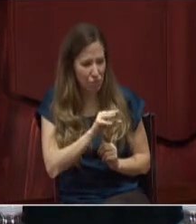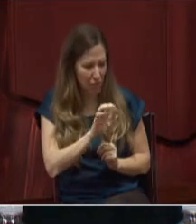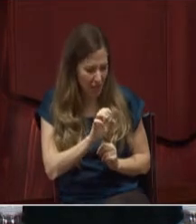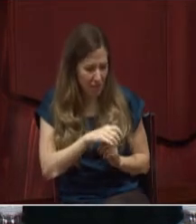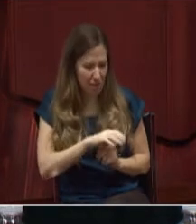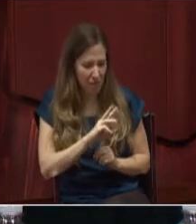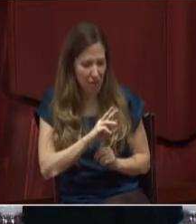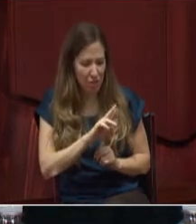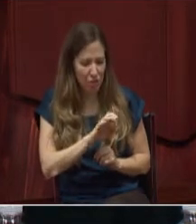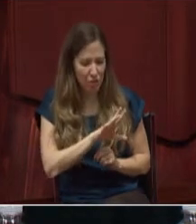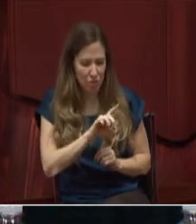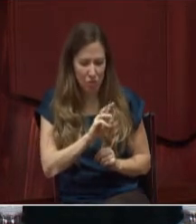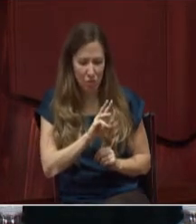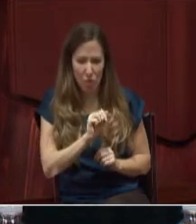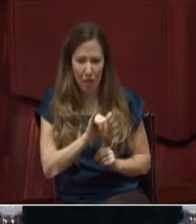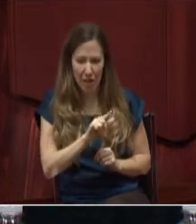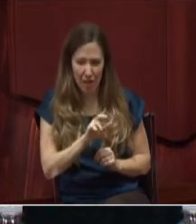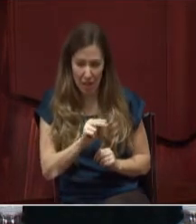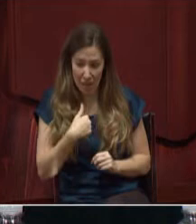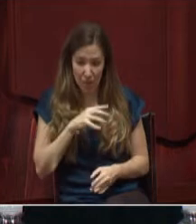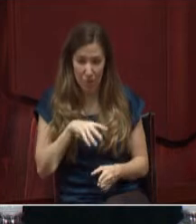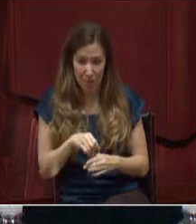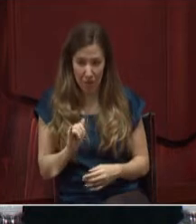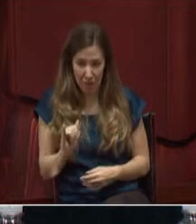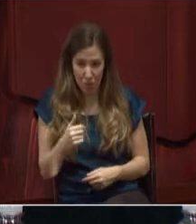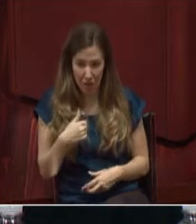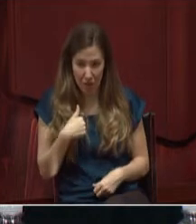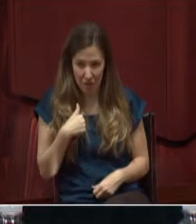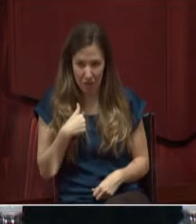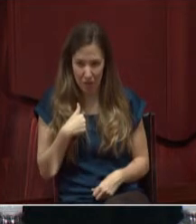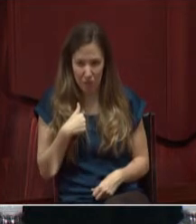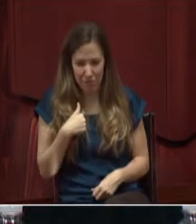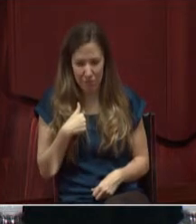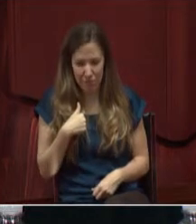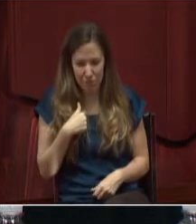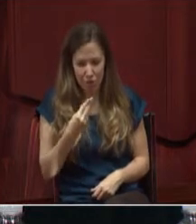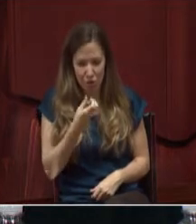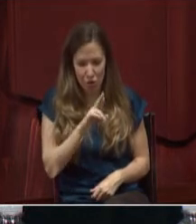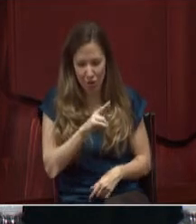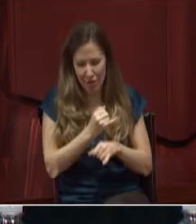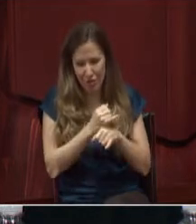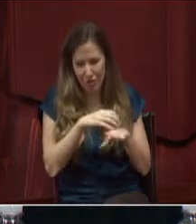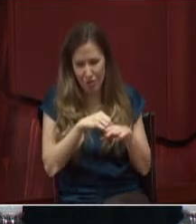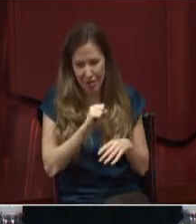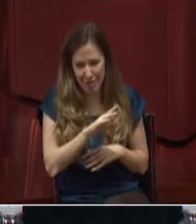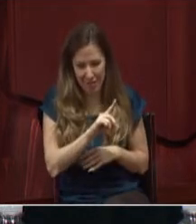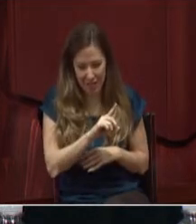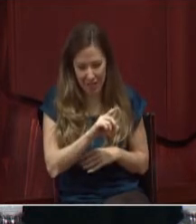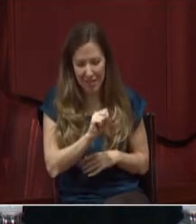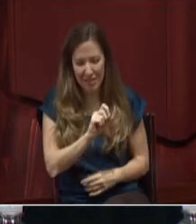Richard Whalen. I participated in this as well, although I was distant at the Hoover Institution at Stanford. But this